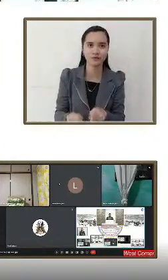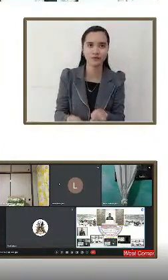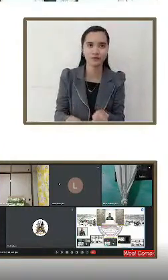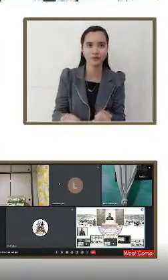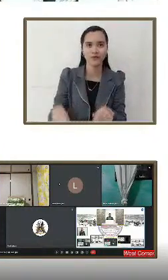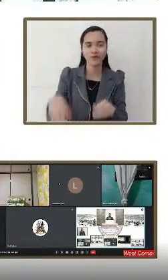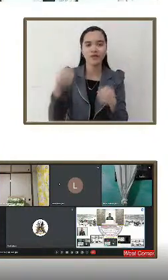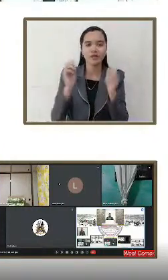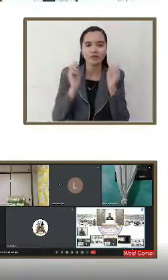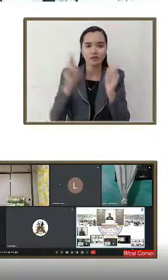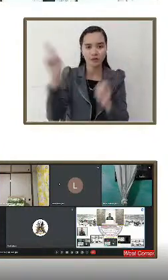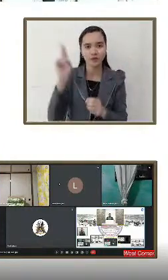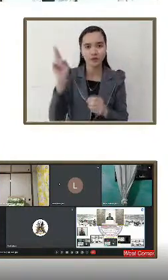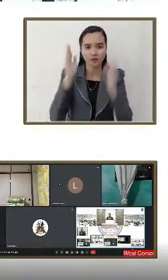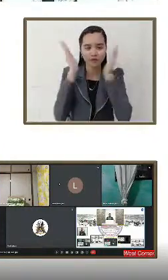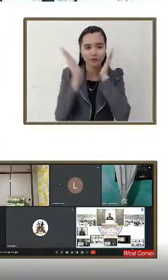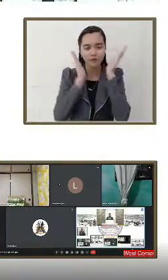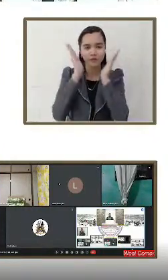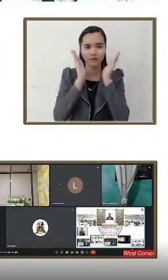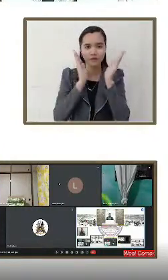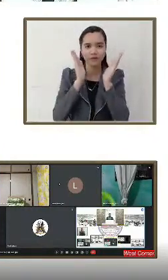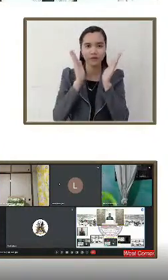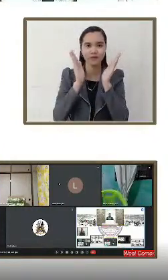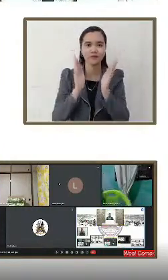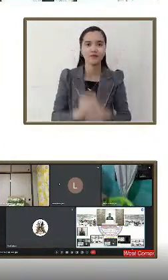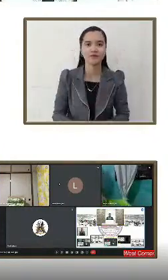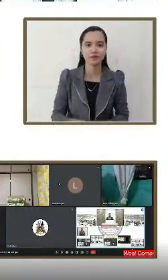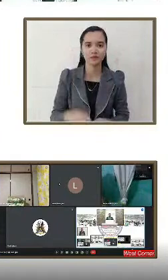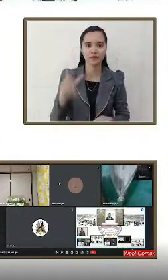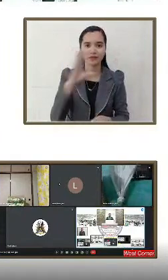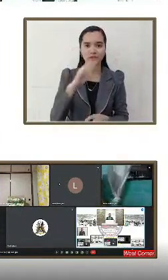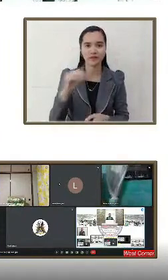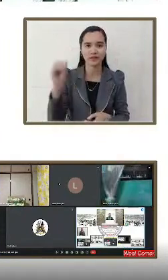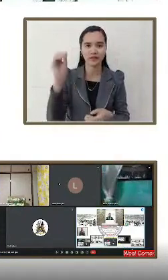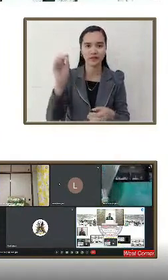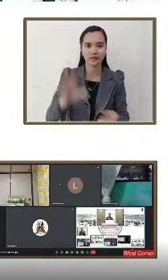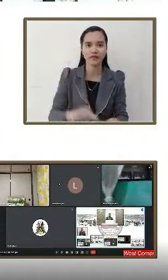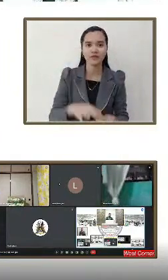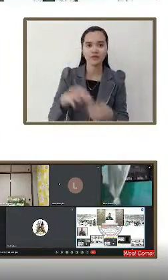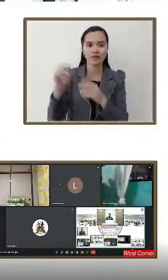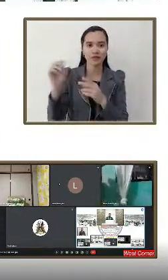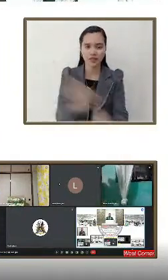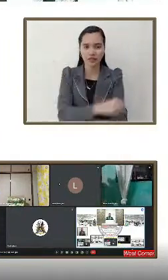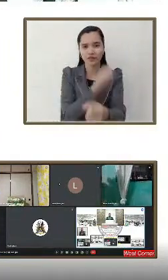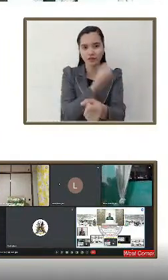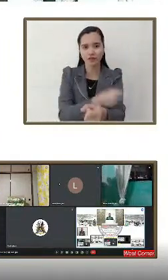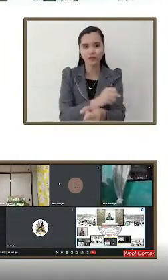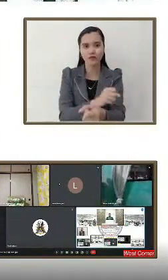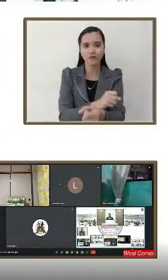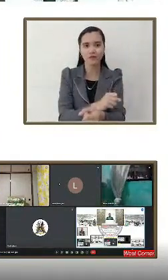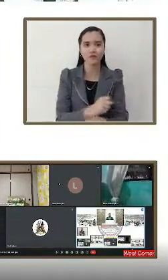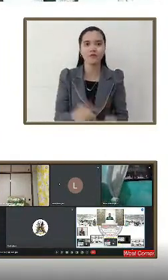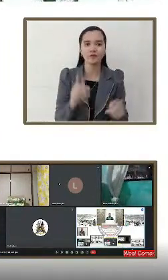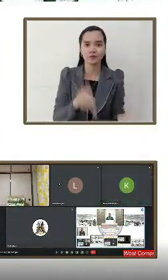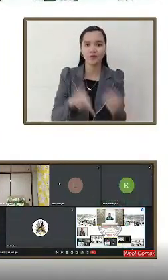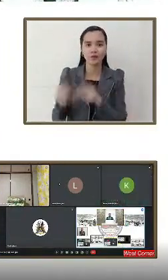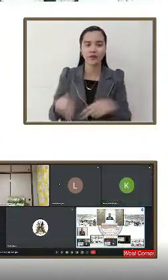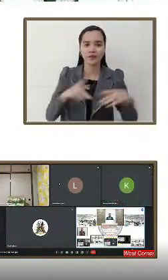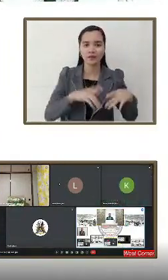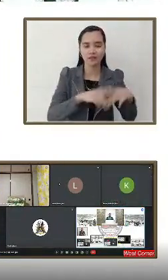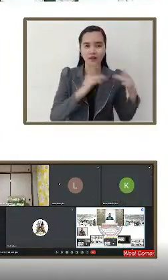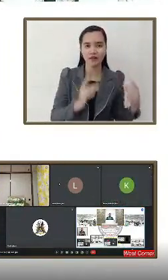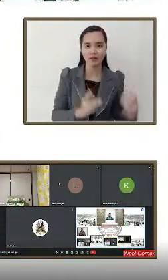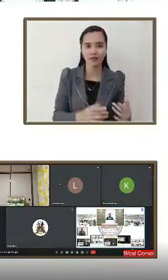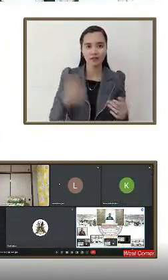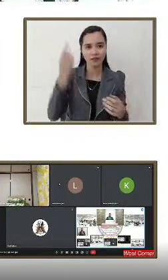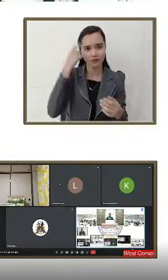tonight. And continue to use our specials to prepare our hearts and our minds for the listening of your word. Once again, O God, thank you for